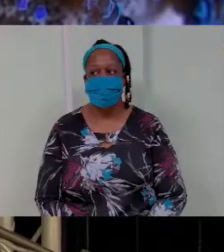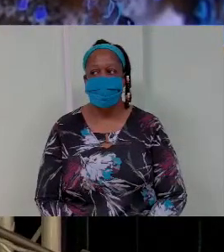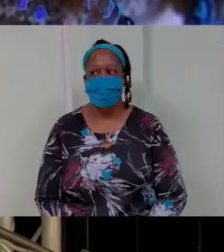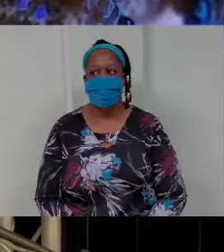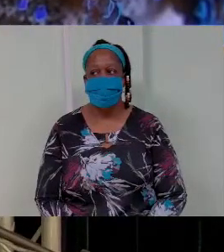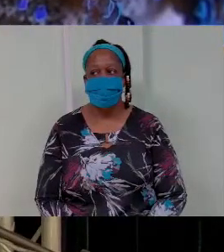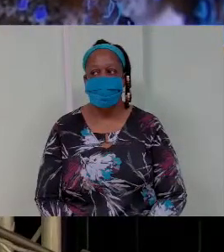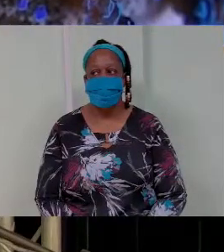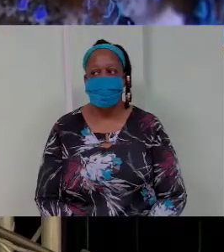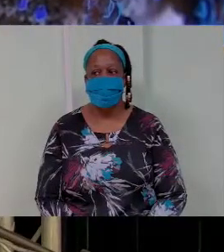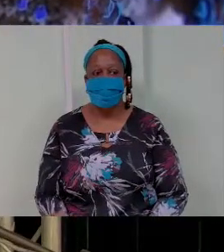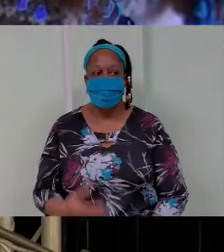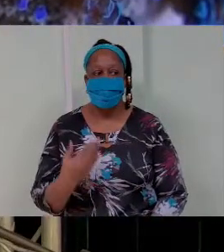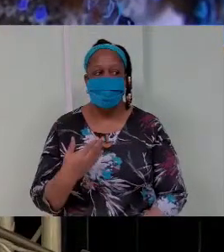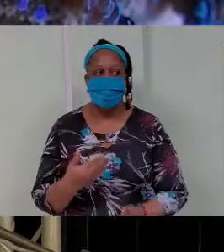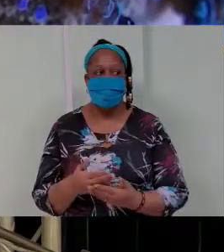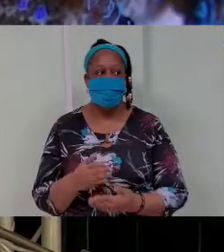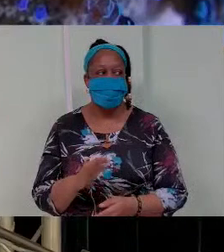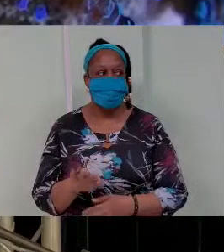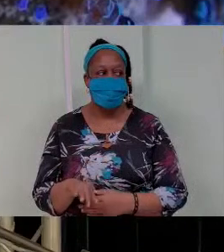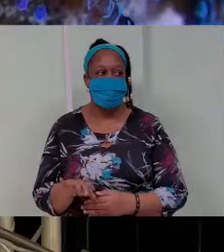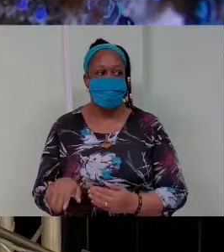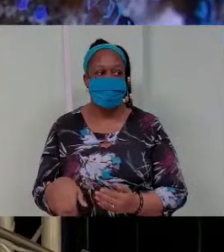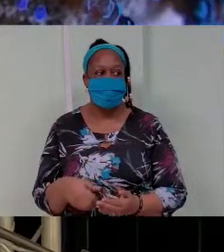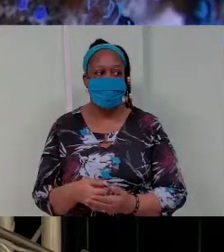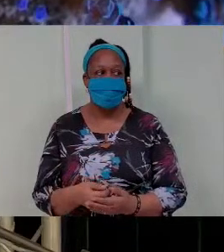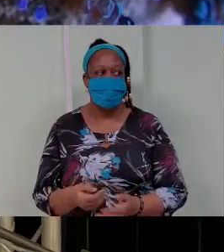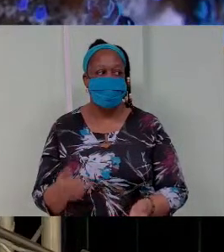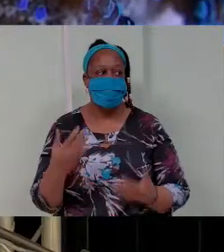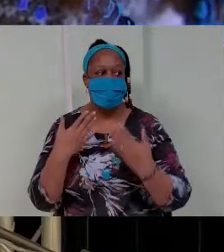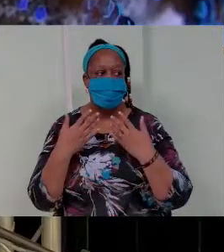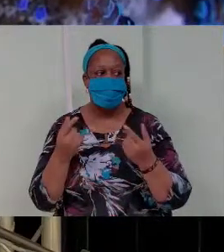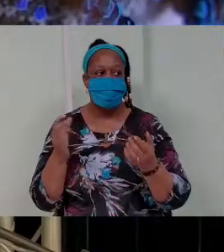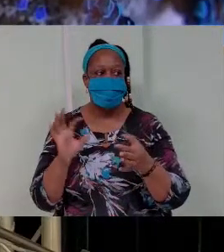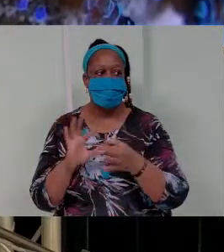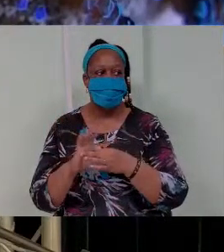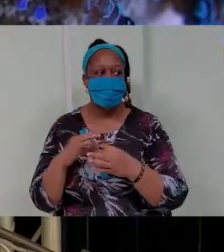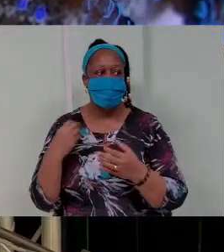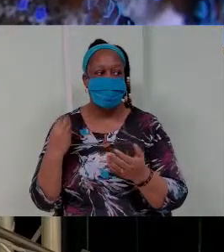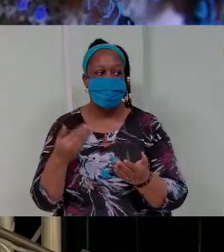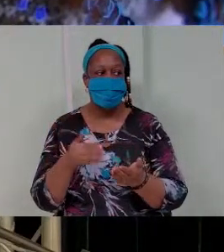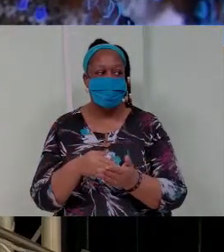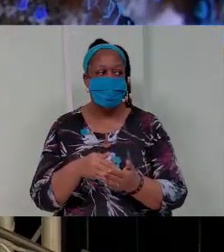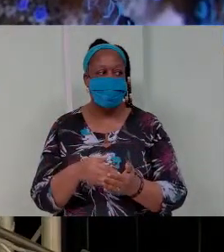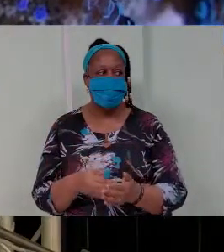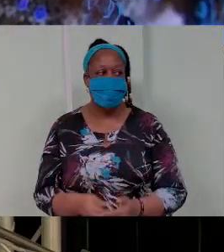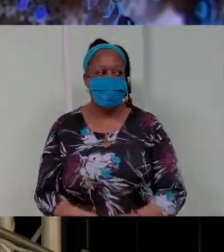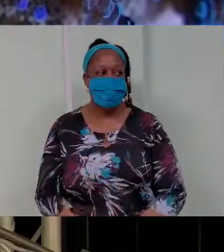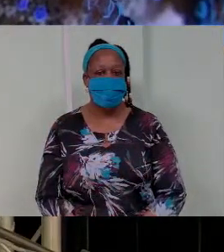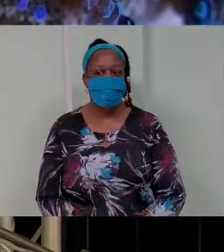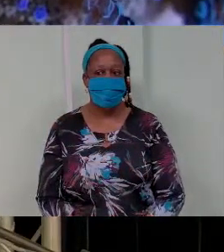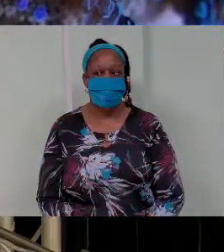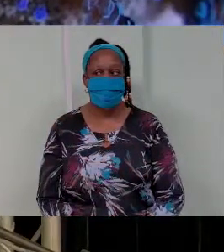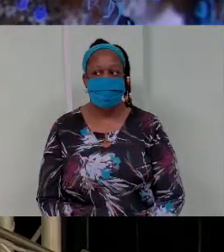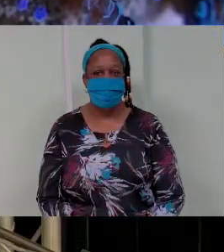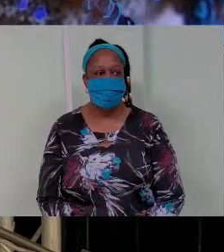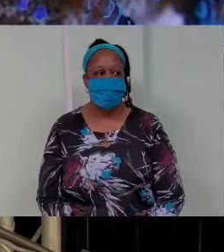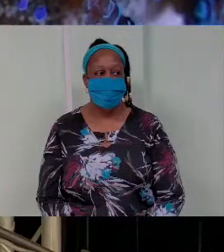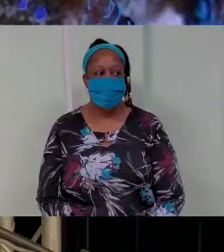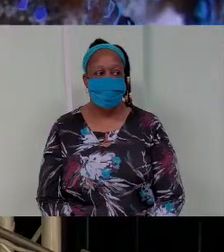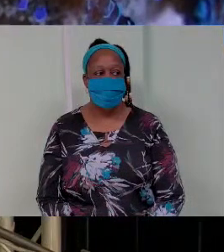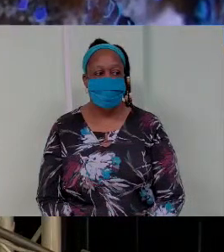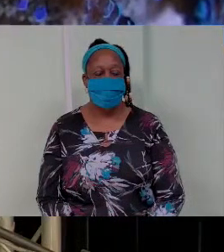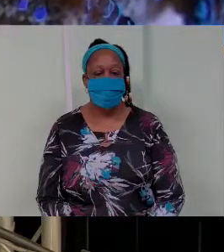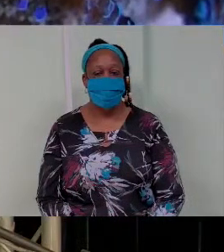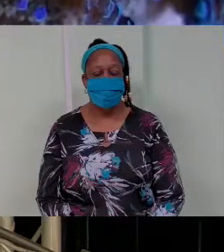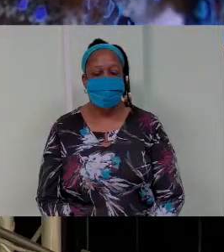Good afternoon, everyone, and thank you for joining us again. And this, our National Emergency